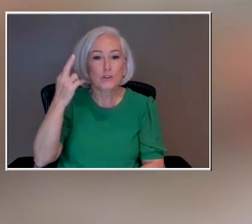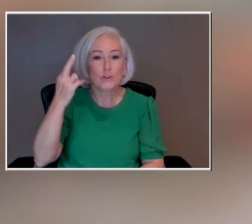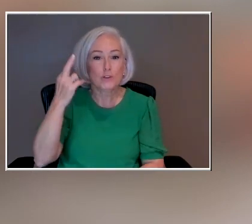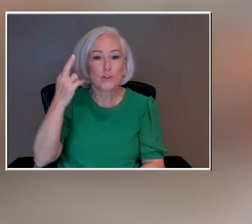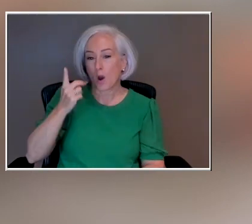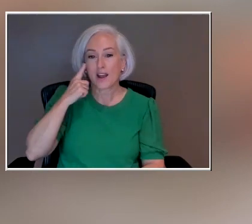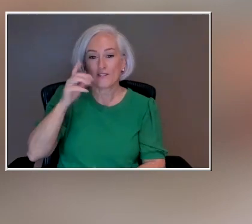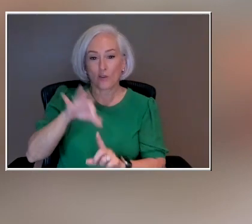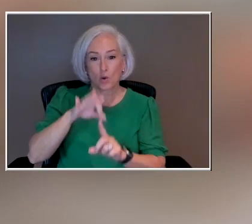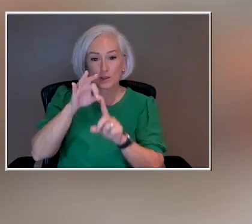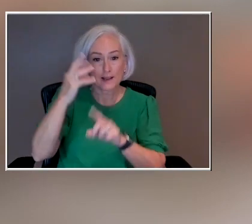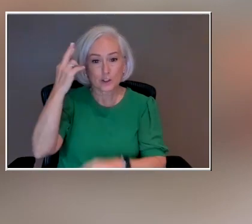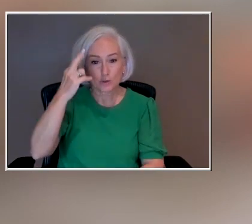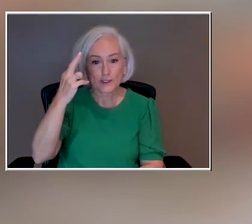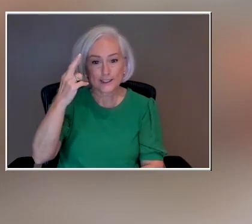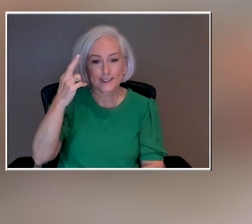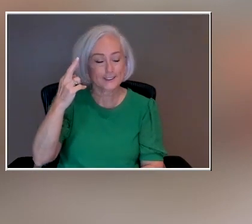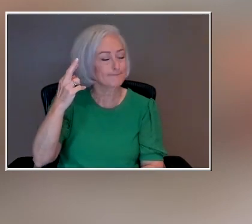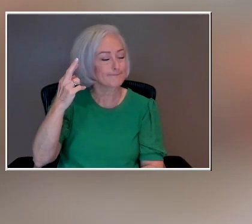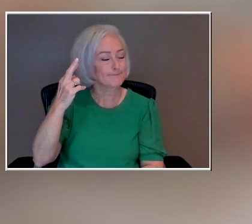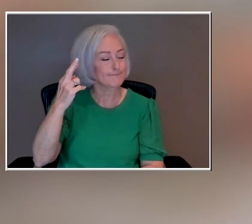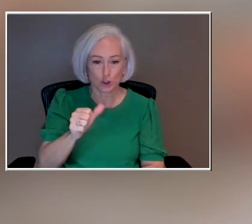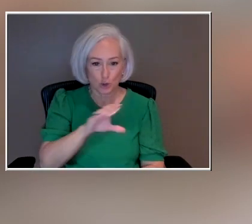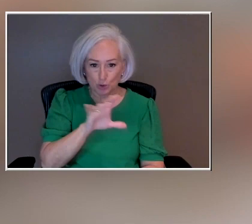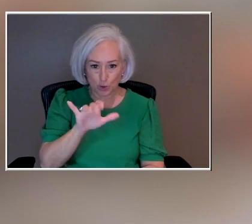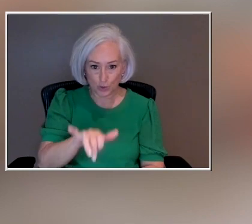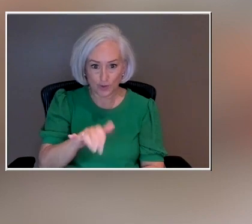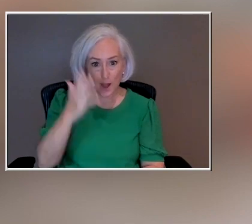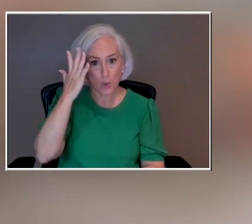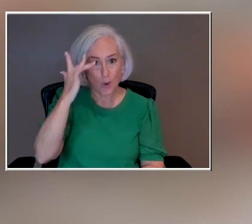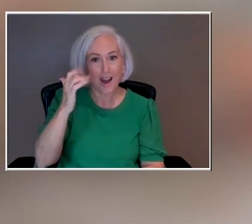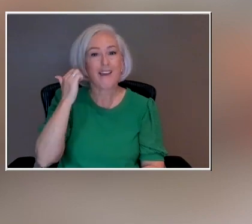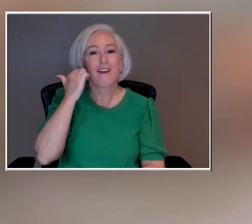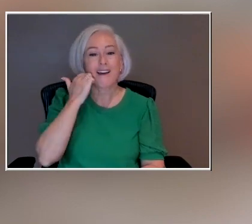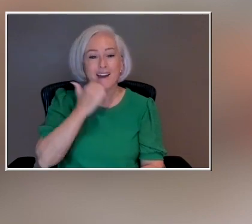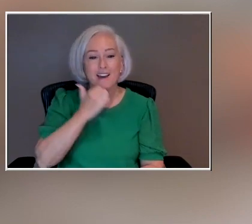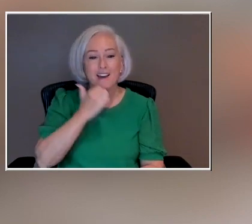thing. Every day is a special occasion.